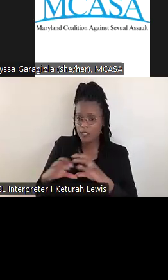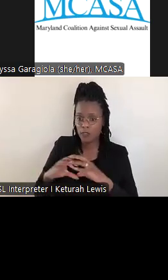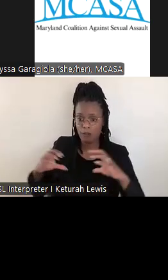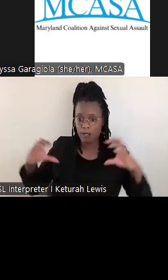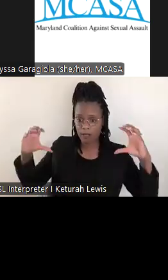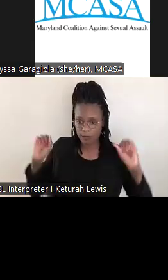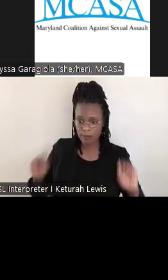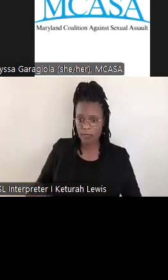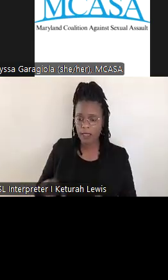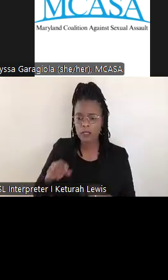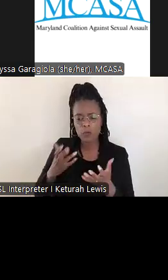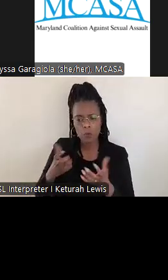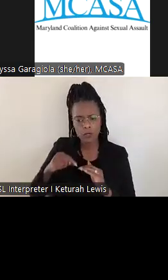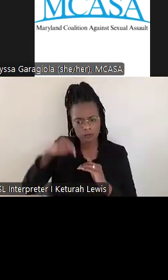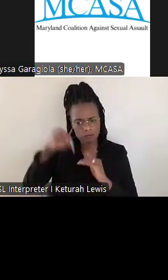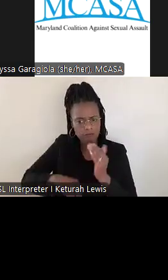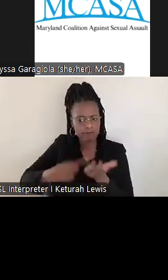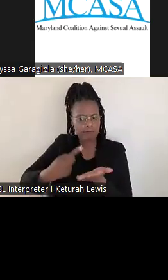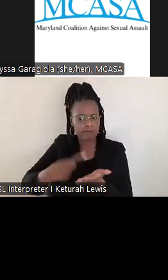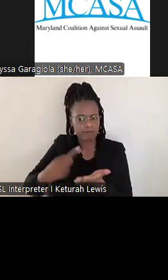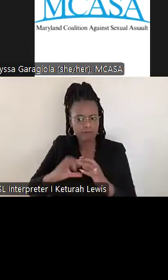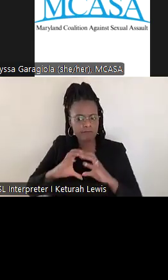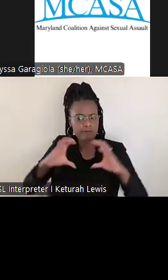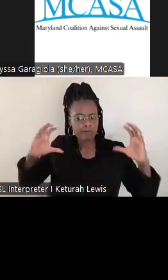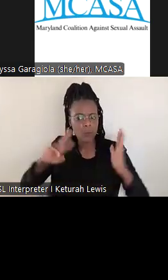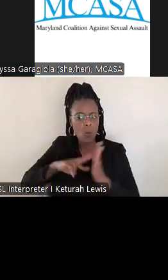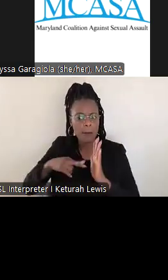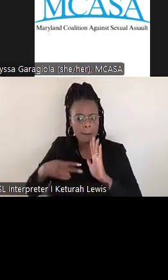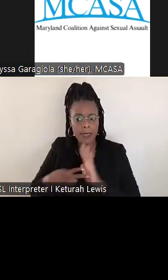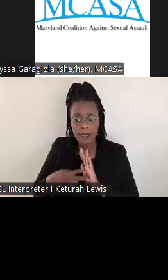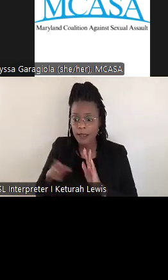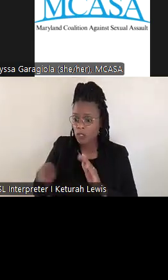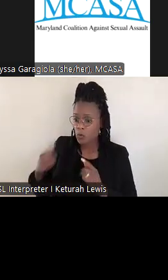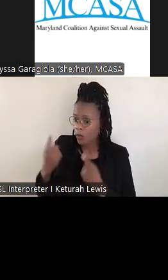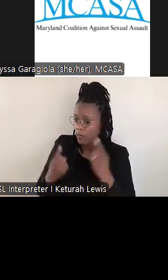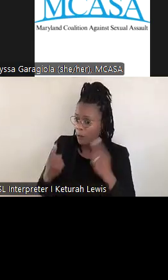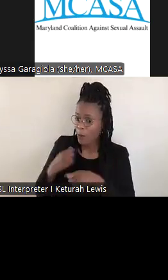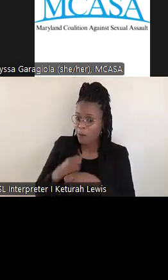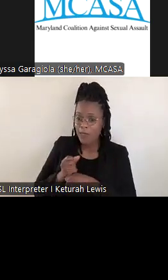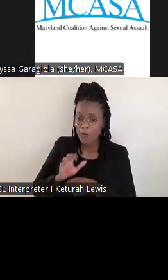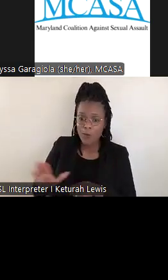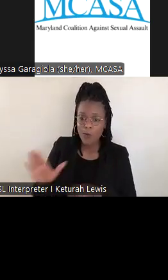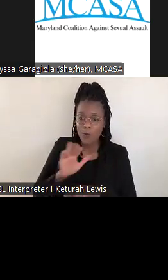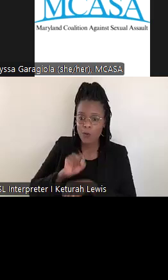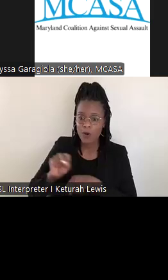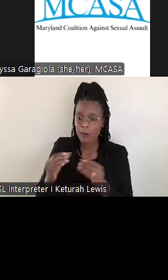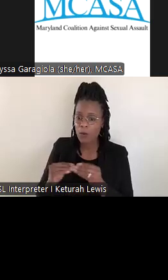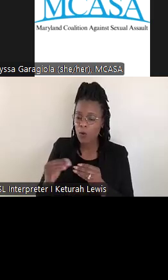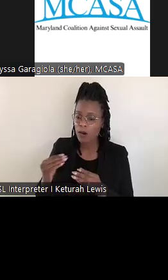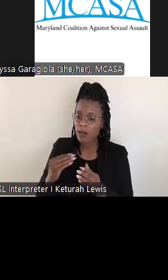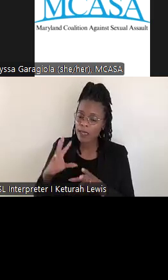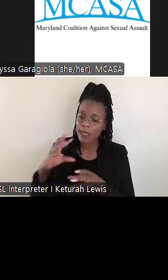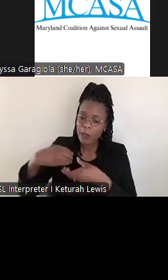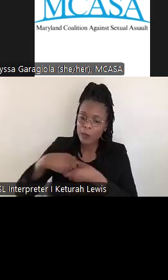of a deeper dive in what these circles mean. And as you reflect on making your work more inclusive to people of all